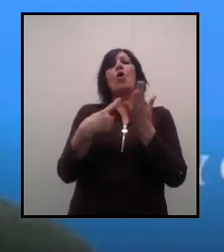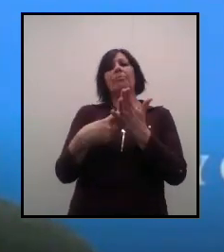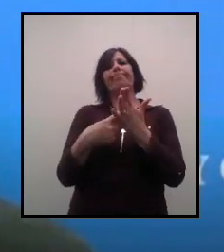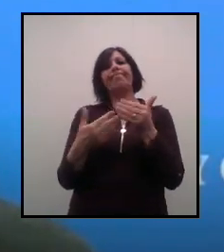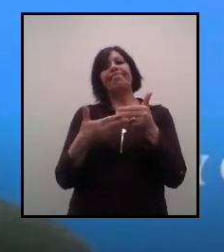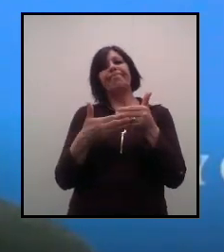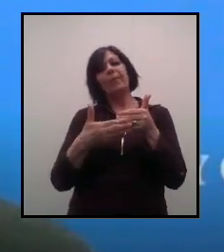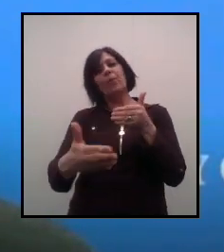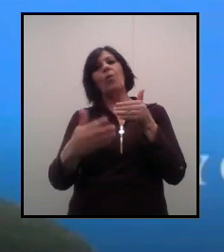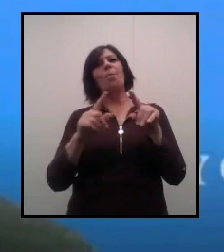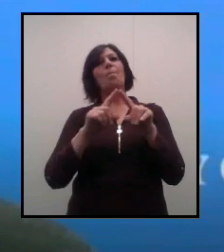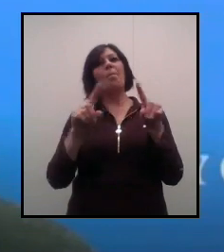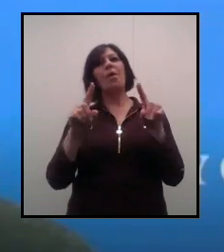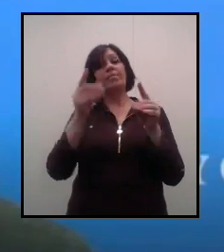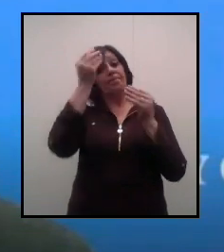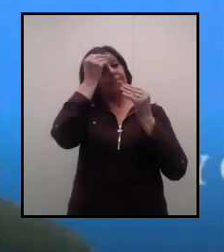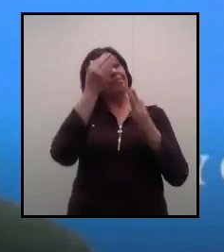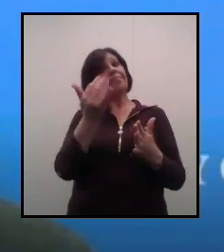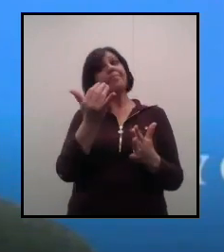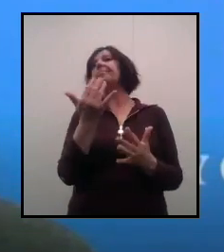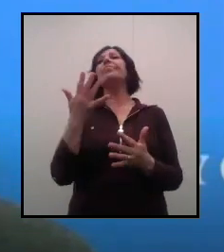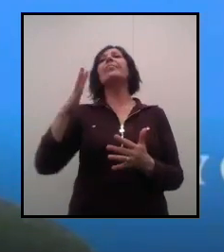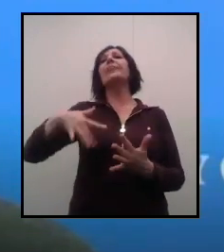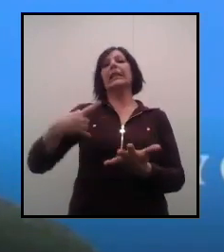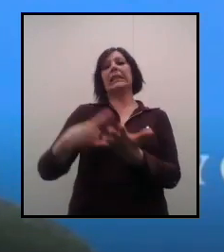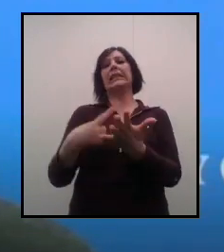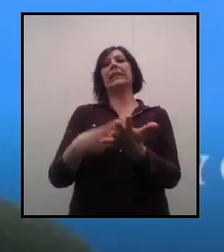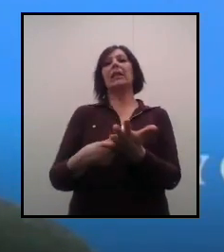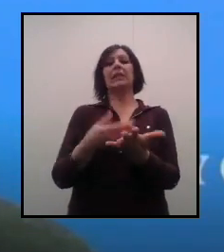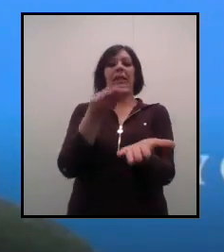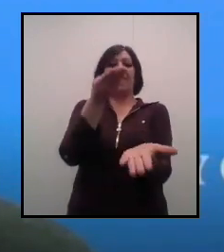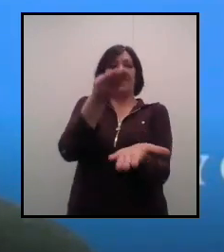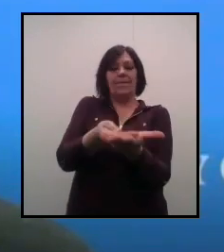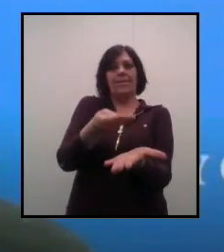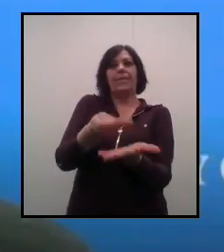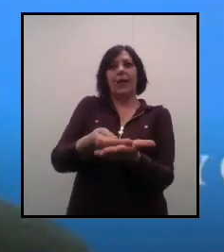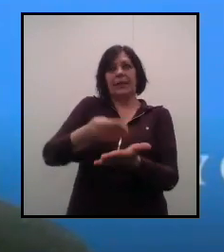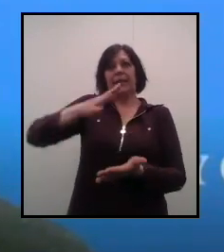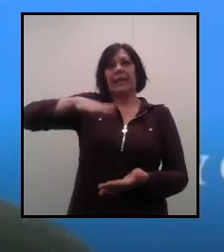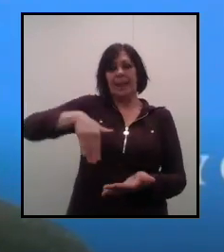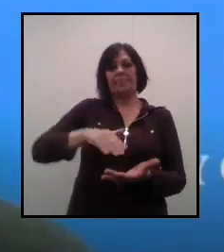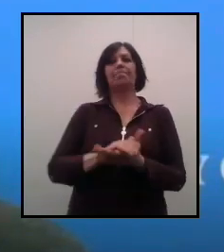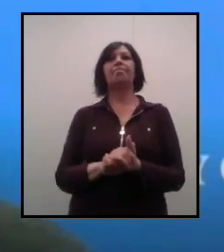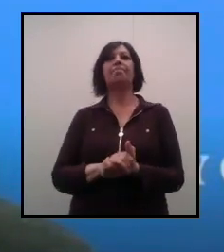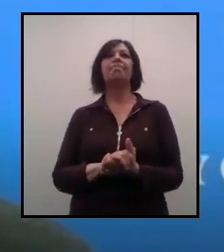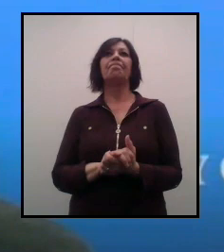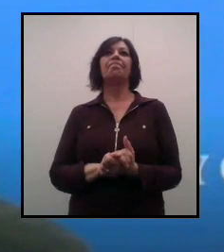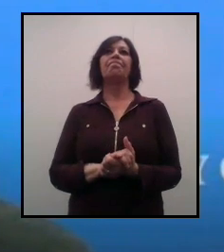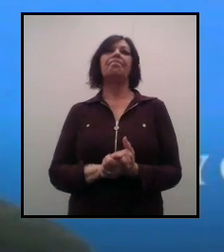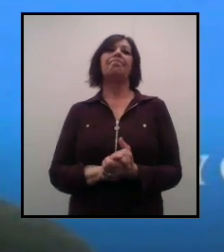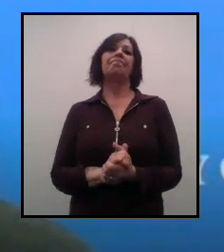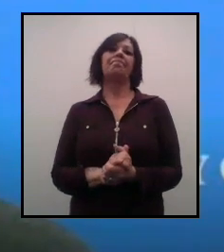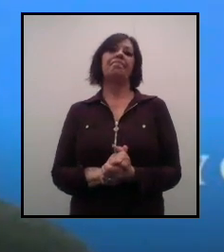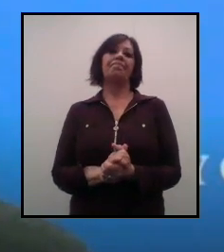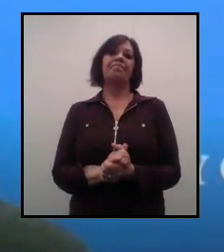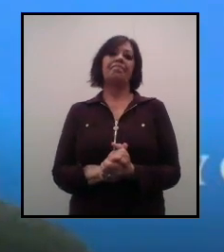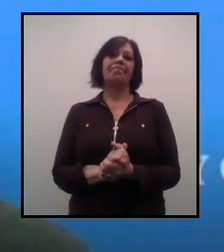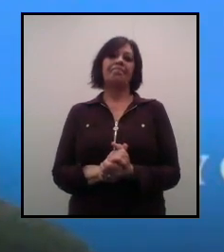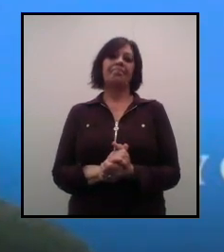forward. But I can tell you, we have not had a discussion yet with school superintendents with regards to that issue and the cost associated